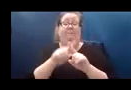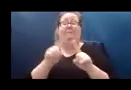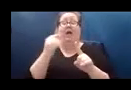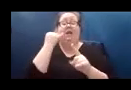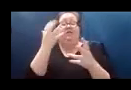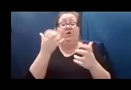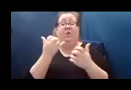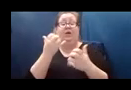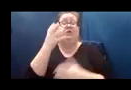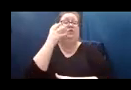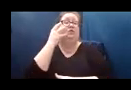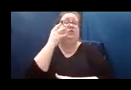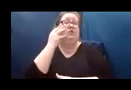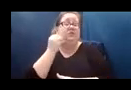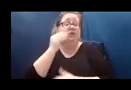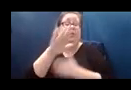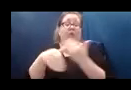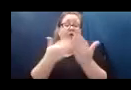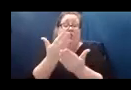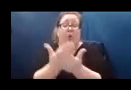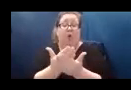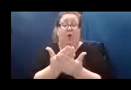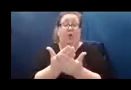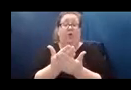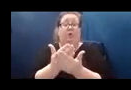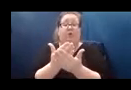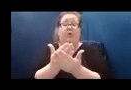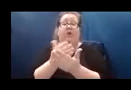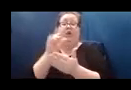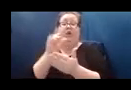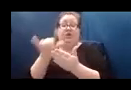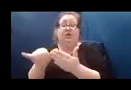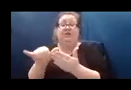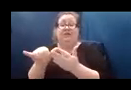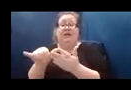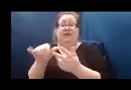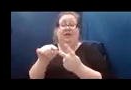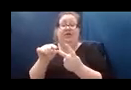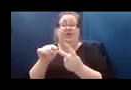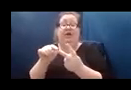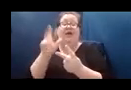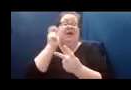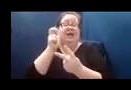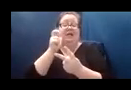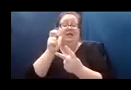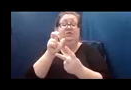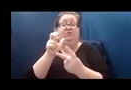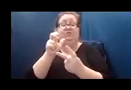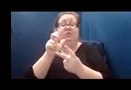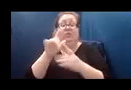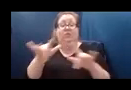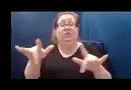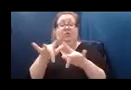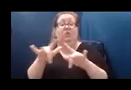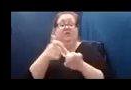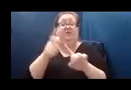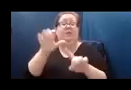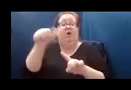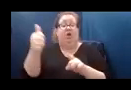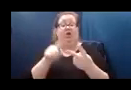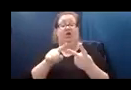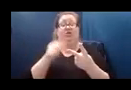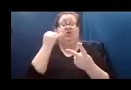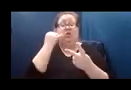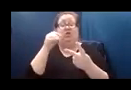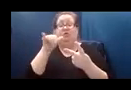to experience the whole other breakout, you'll need to listen to the recording from a little bit earlier today. And that live